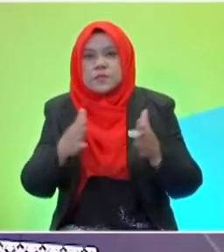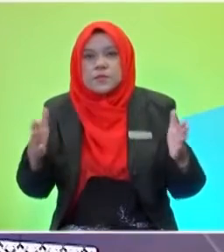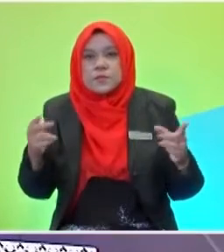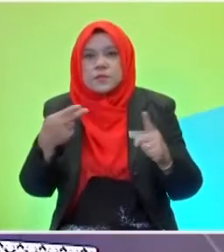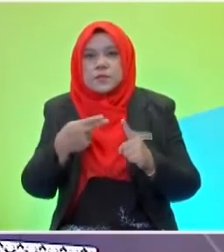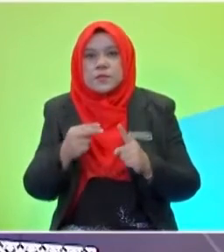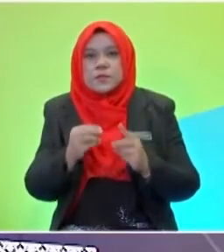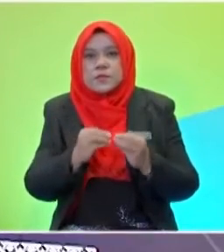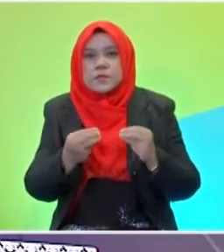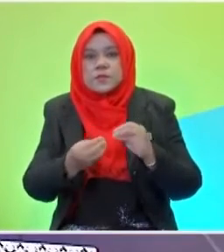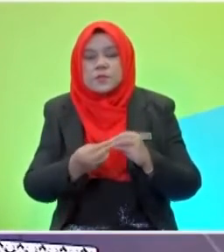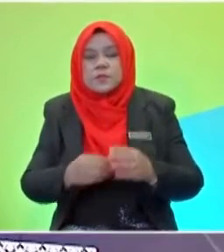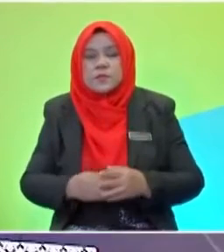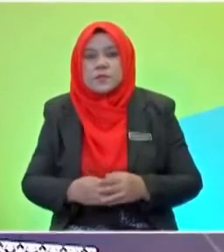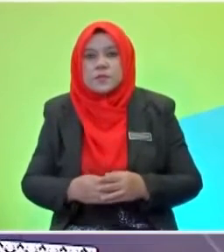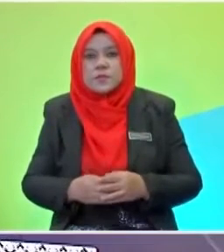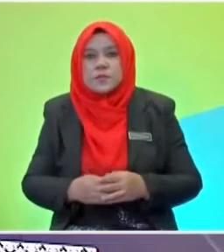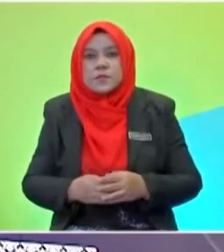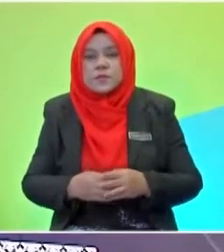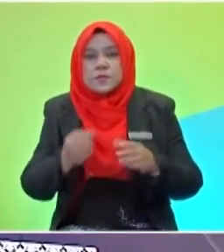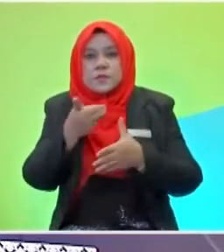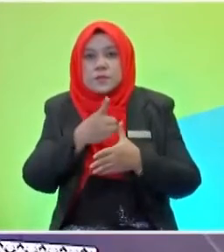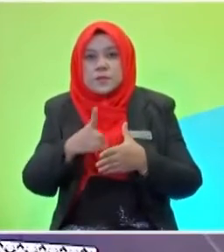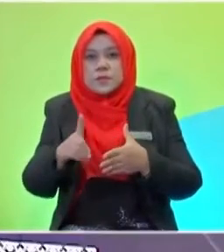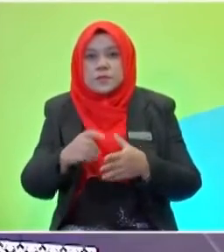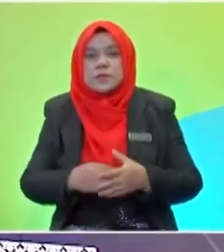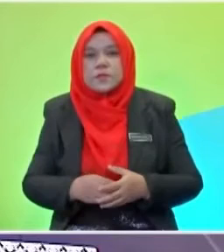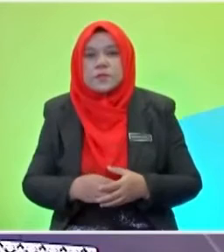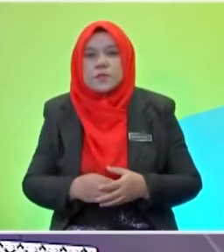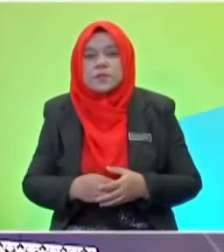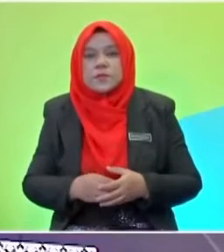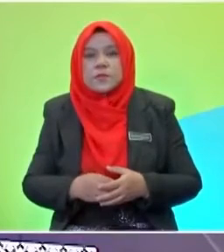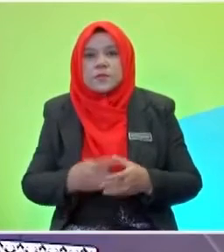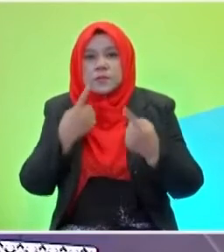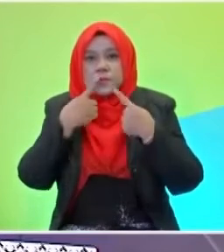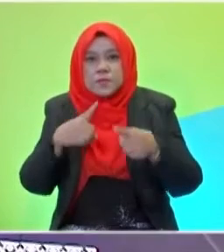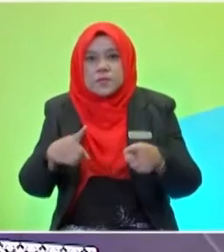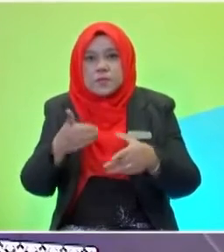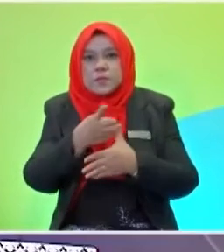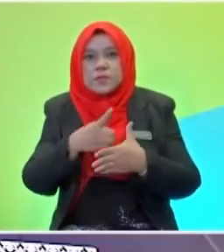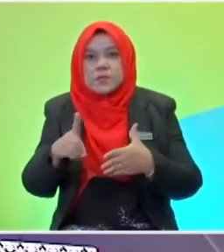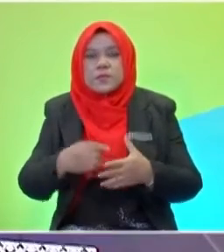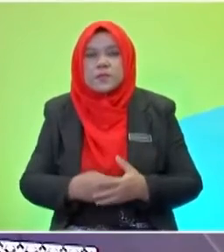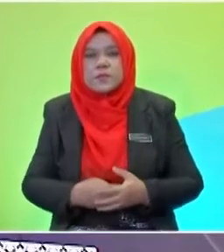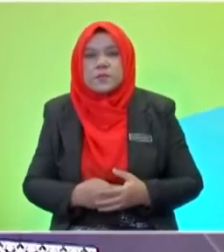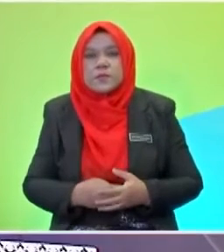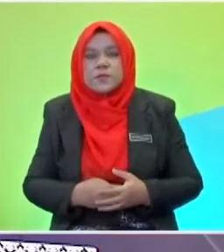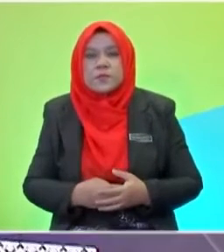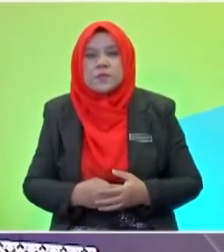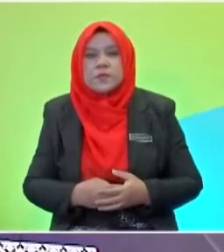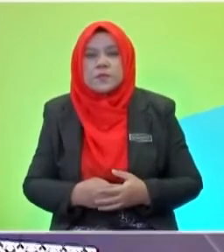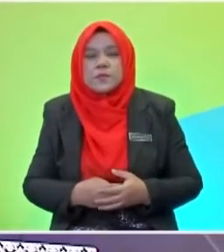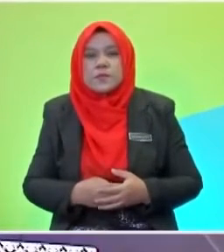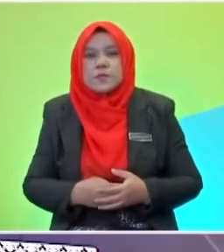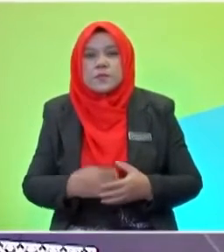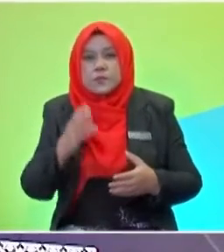number, this is what we call dividend, this is divisor, and the answer for division, we call it quotient. Okay?